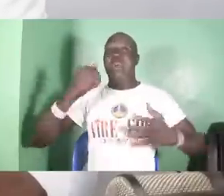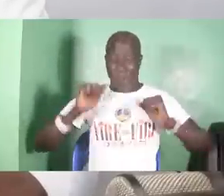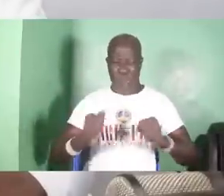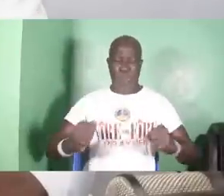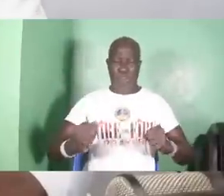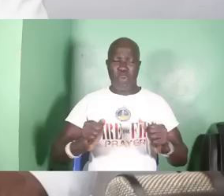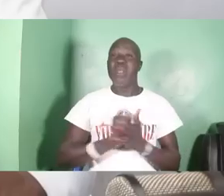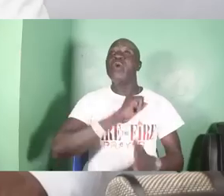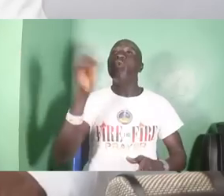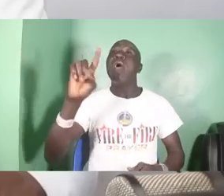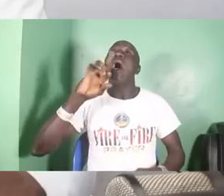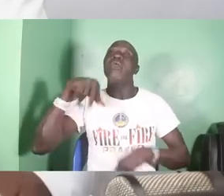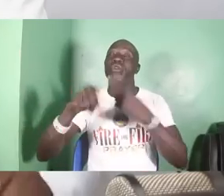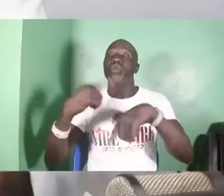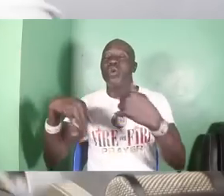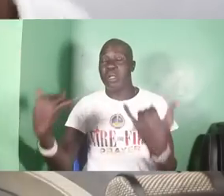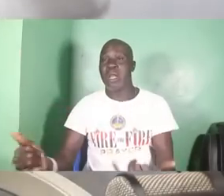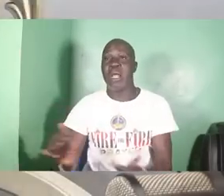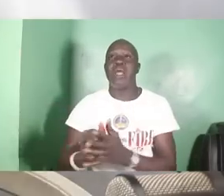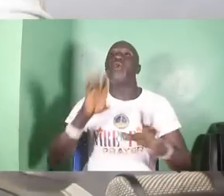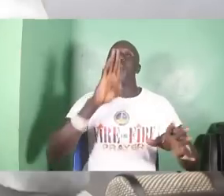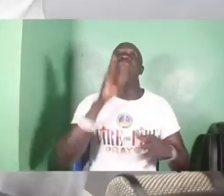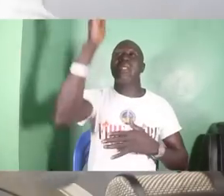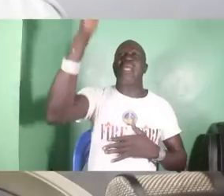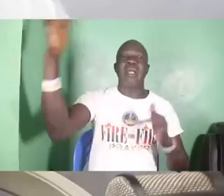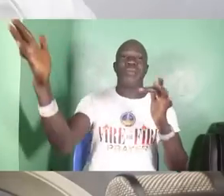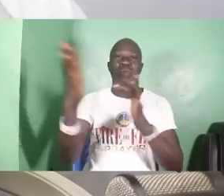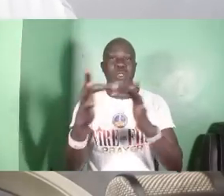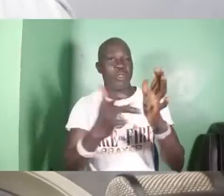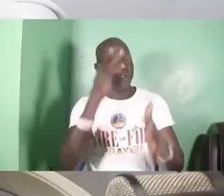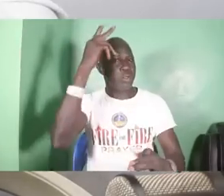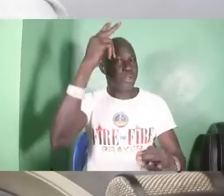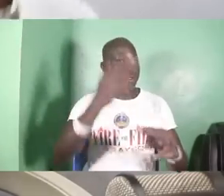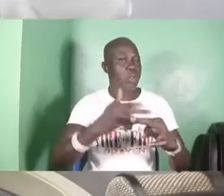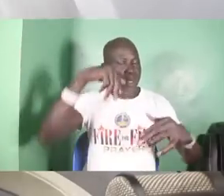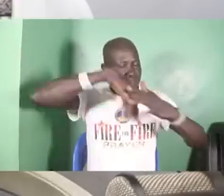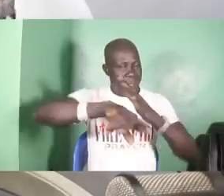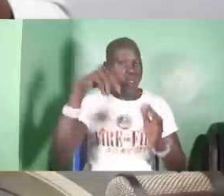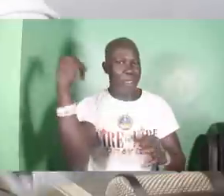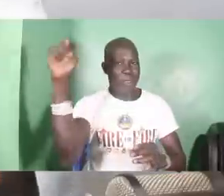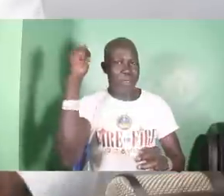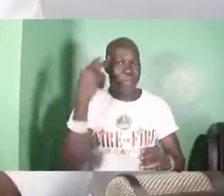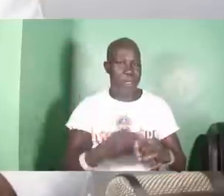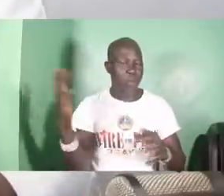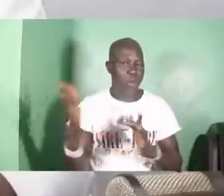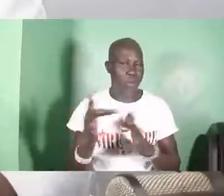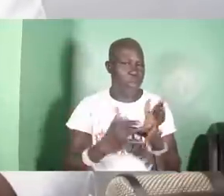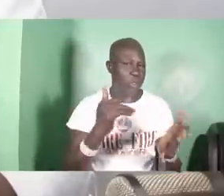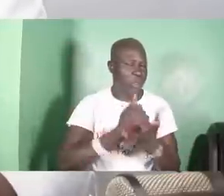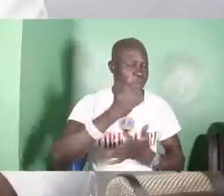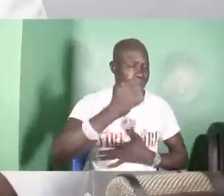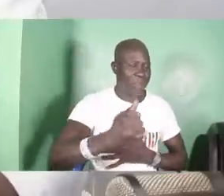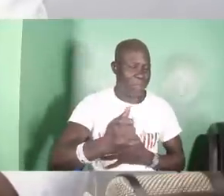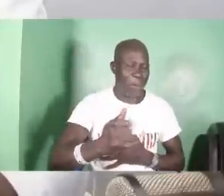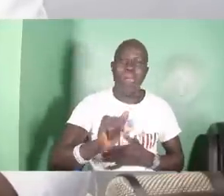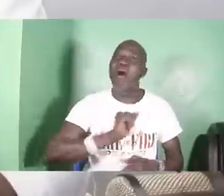with feet, where you are heading to, oh, you will get your destination. In the name of Jesus. You will call